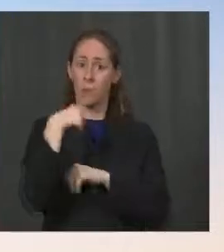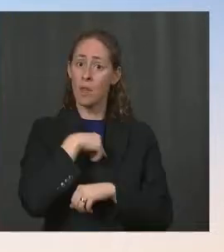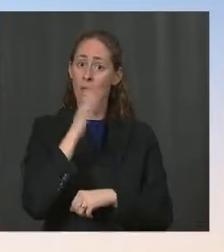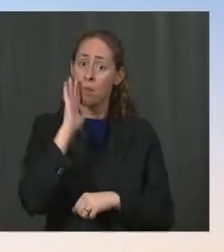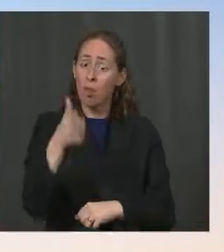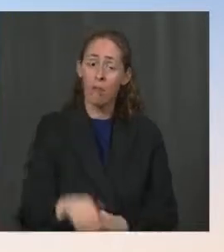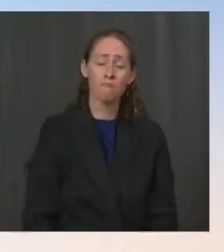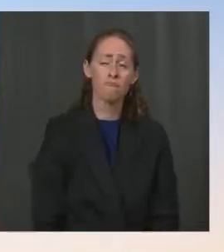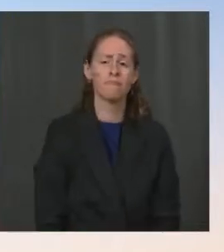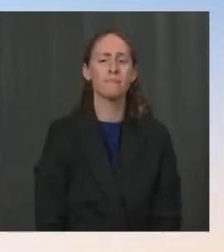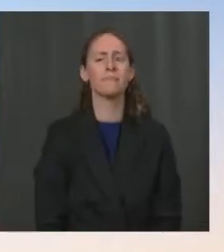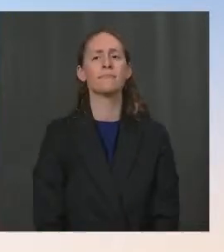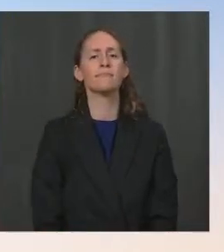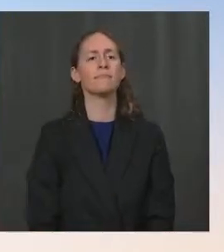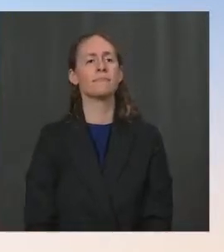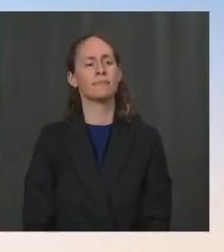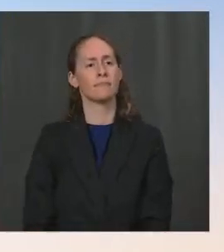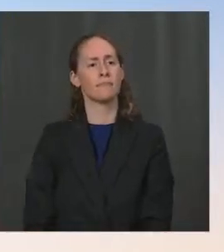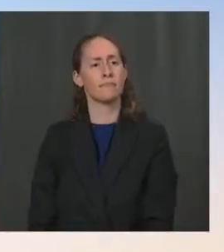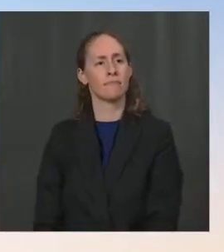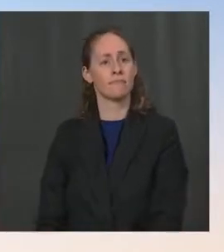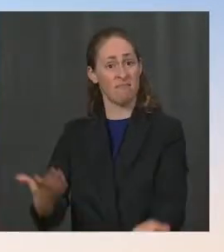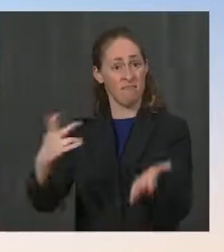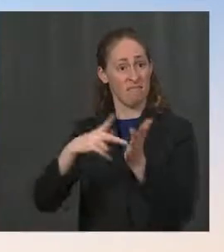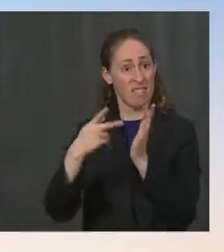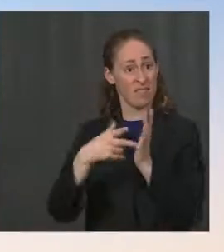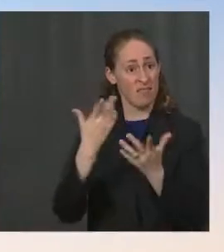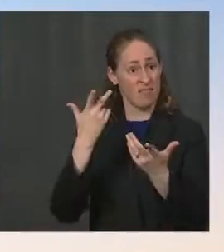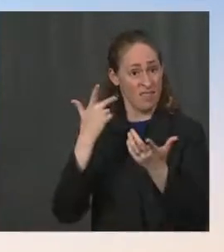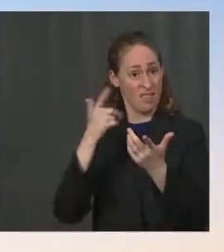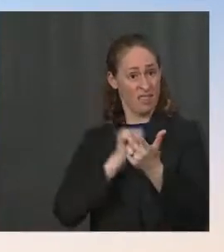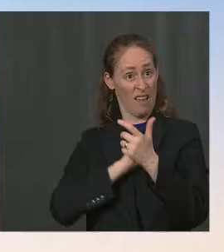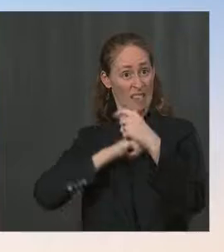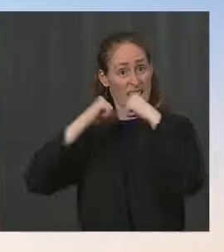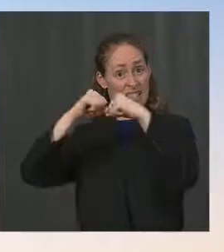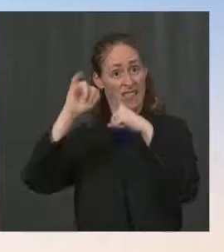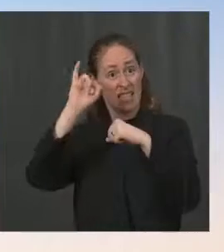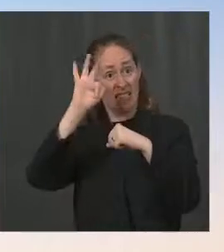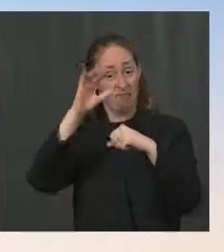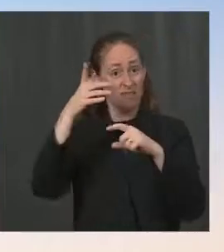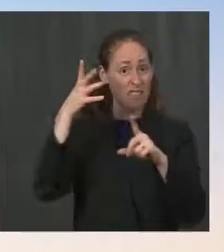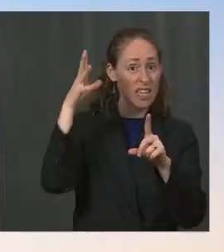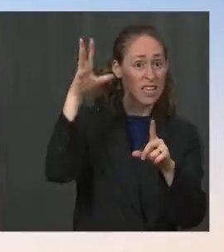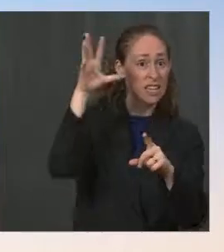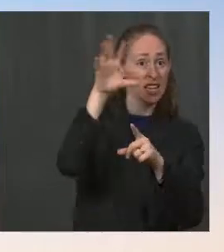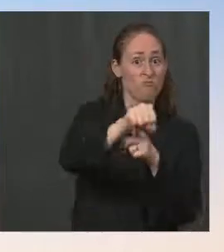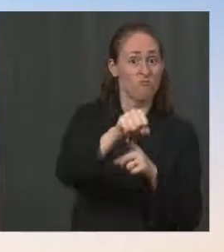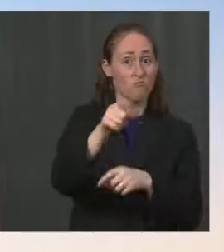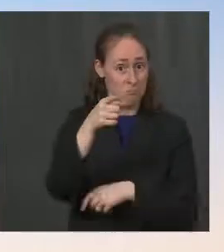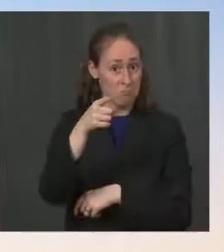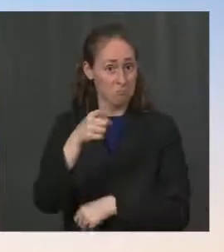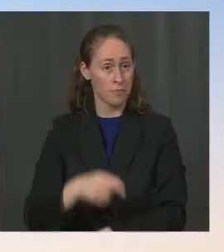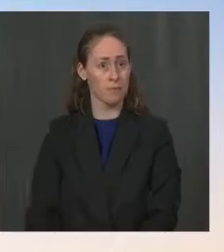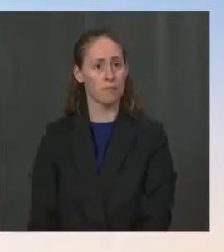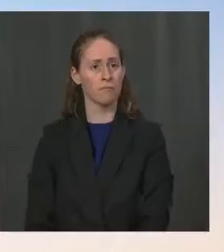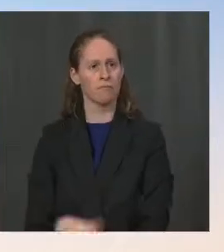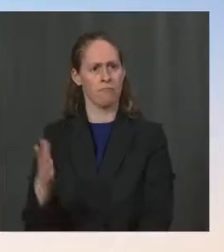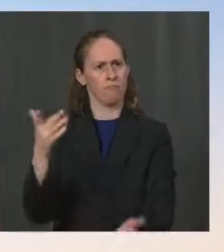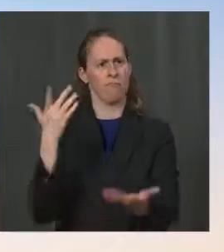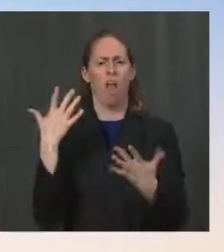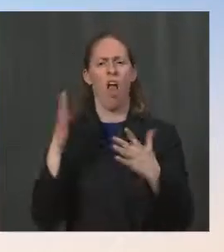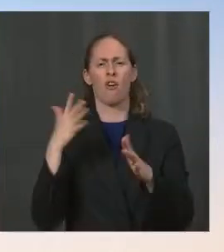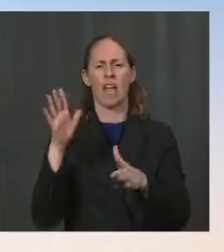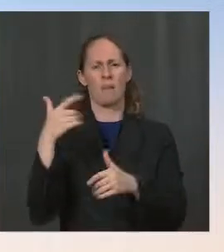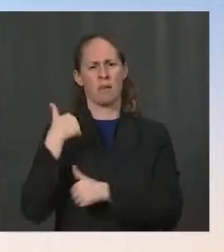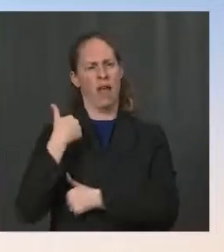strikes on ISIS-K will be in the vein of self-defense? Again, these are authorities that the military already has, but we also